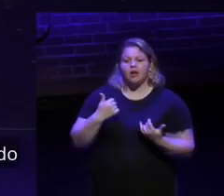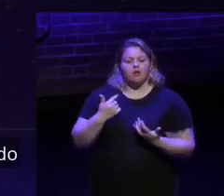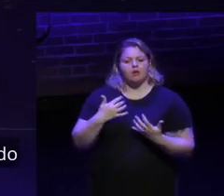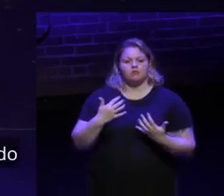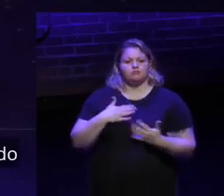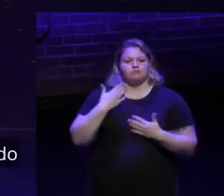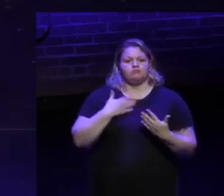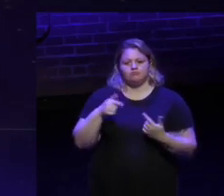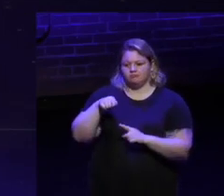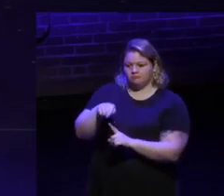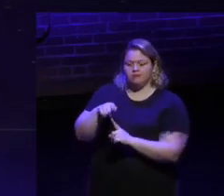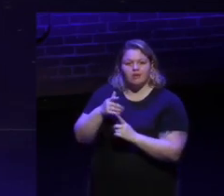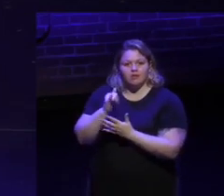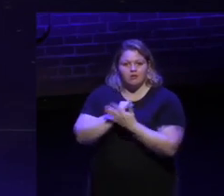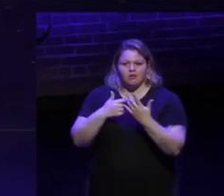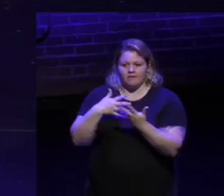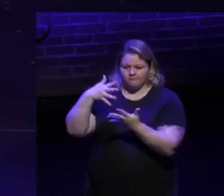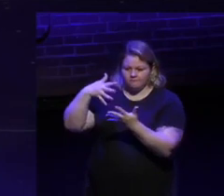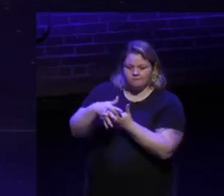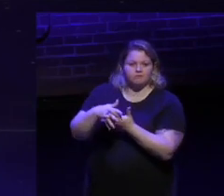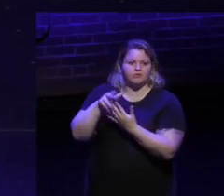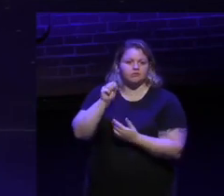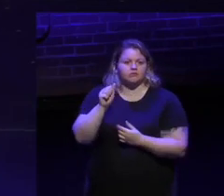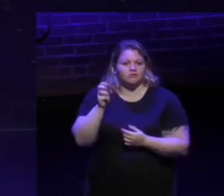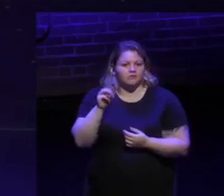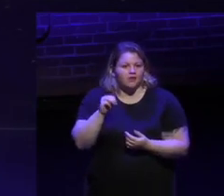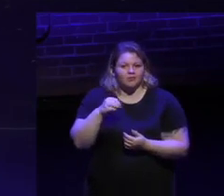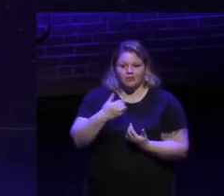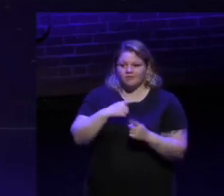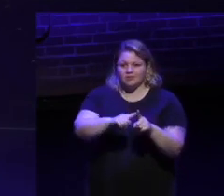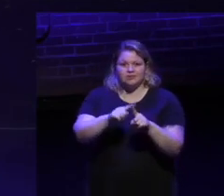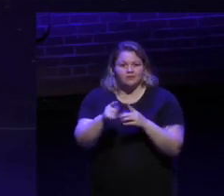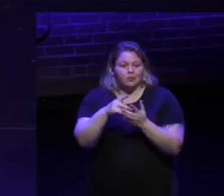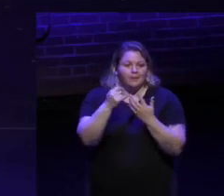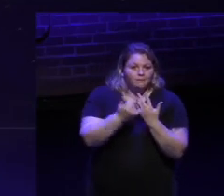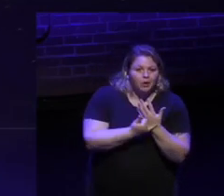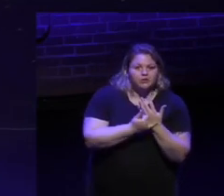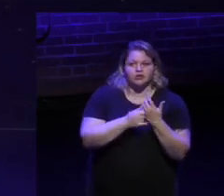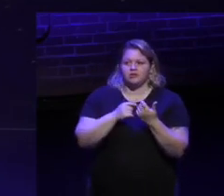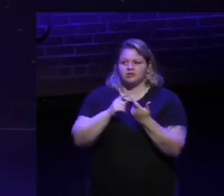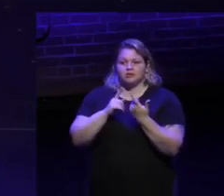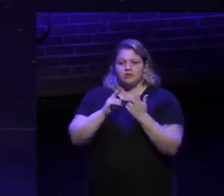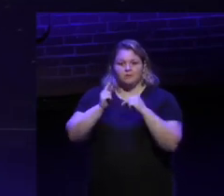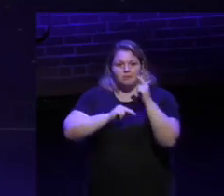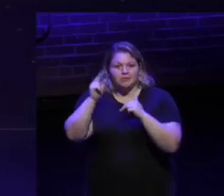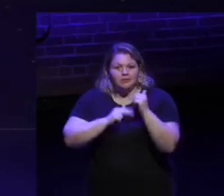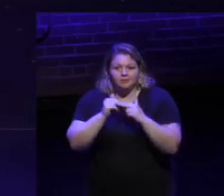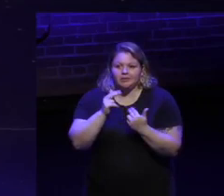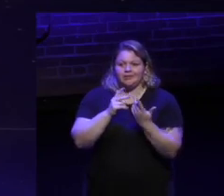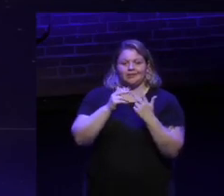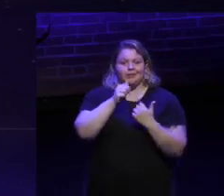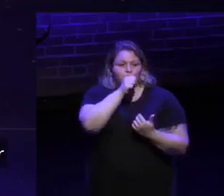in so much more of what we do in public projects from new pools and roadway projects and vertical construction as well, both private and